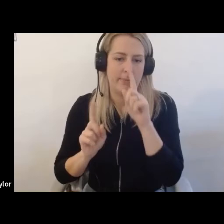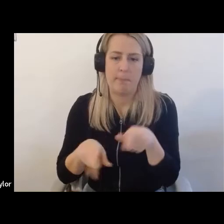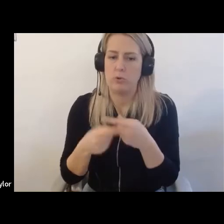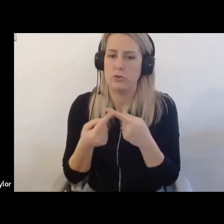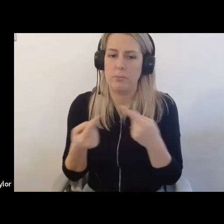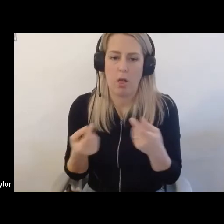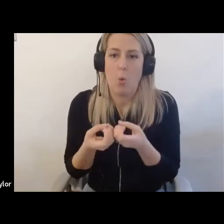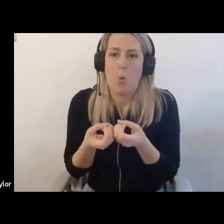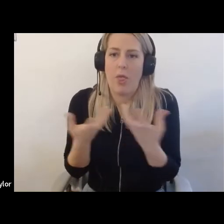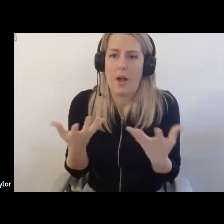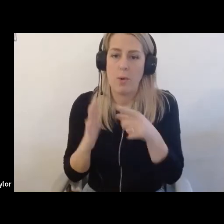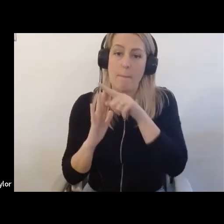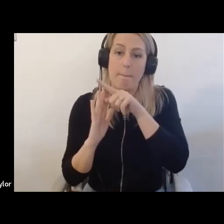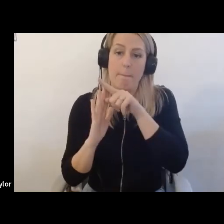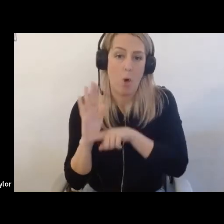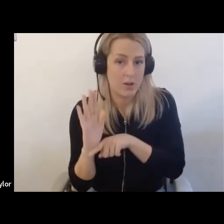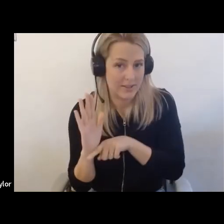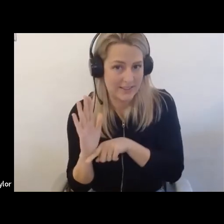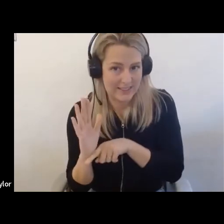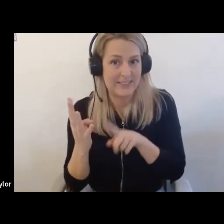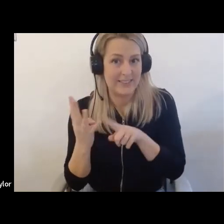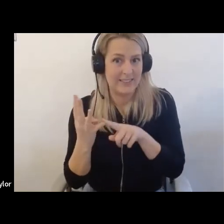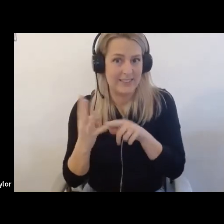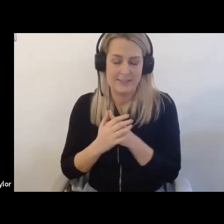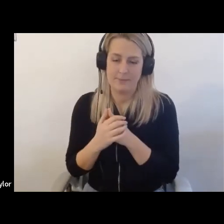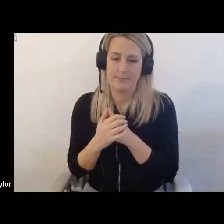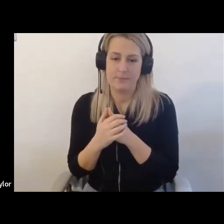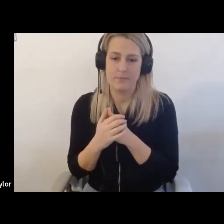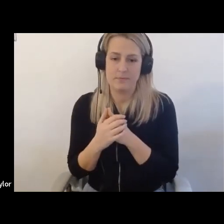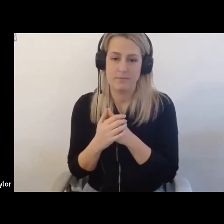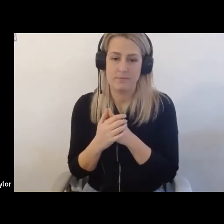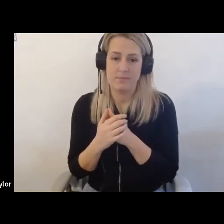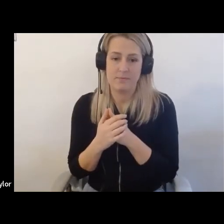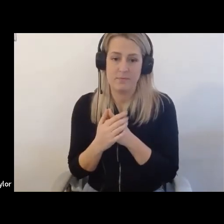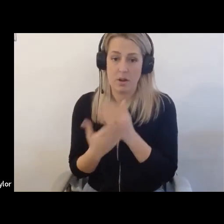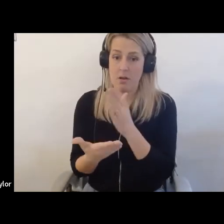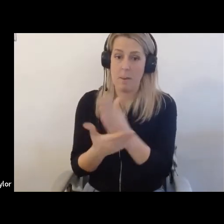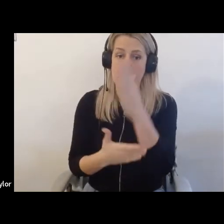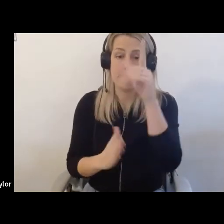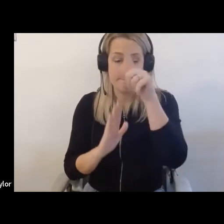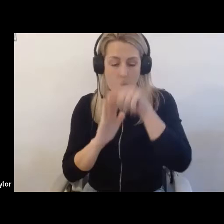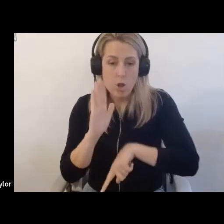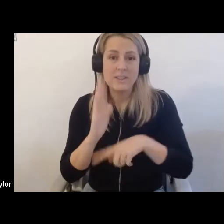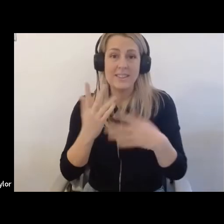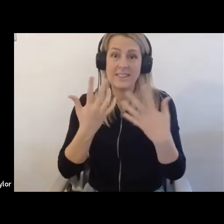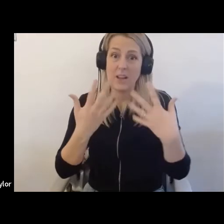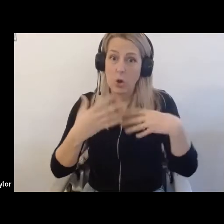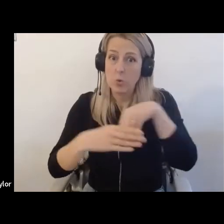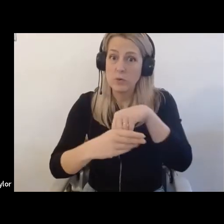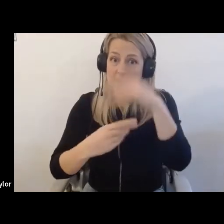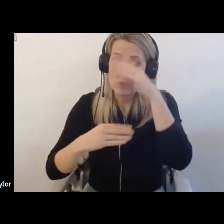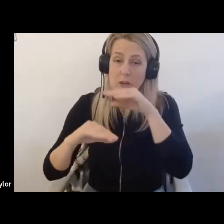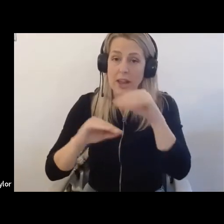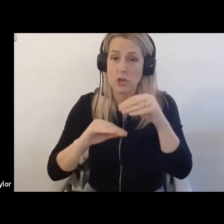around policies. Existing policies for inclusive education and ICT are often separate and